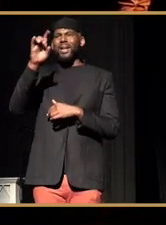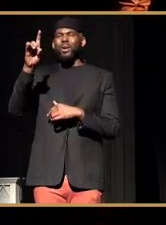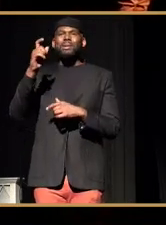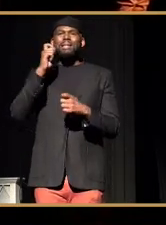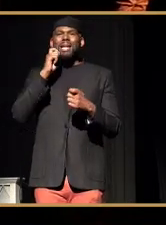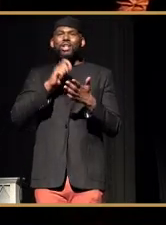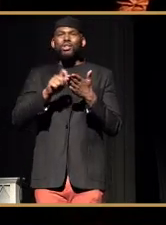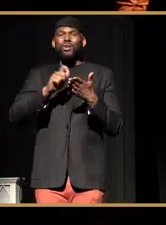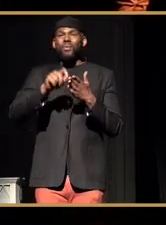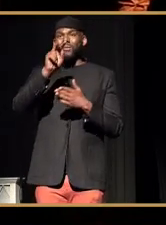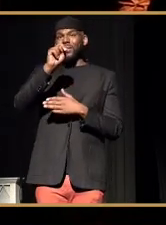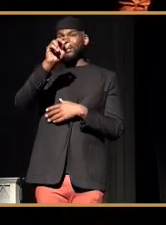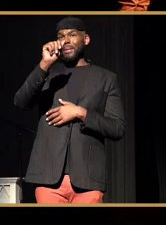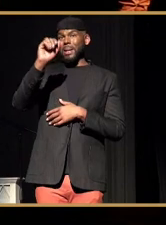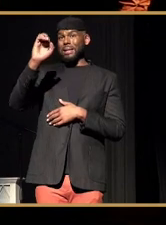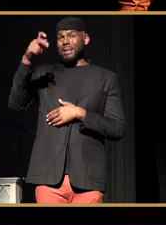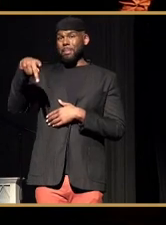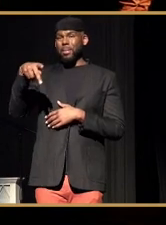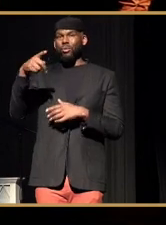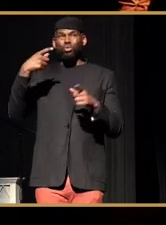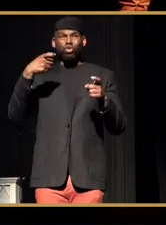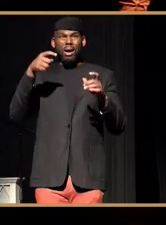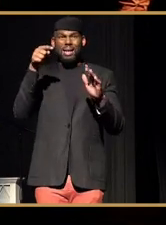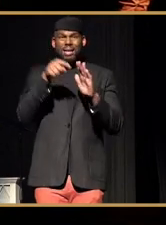NAACP, was shot and killed